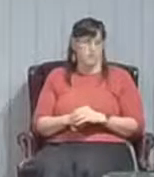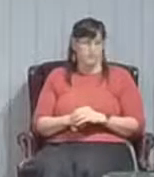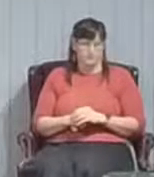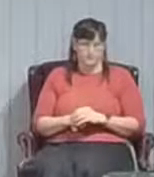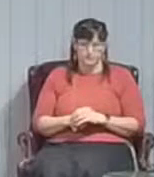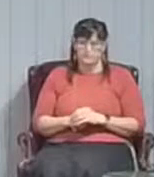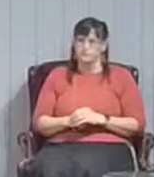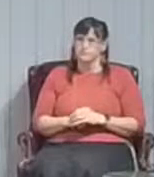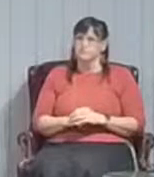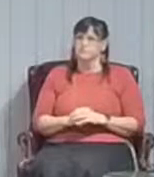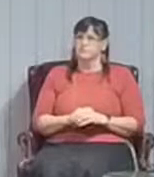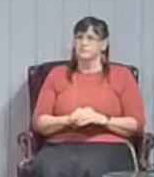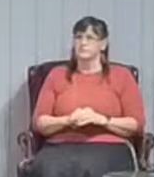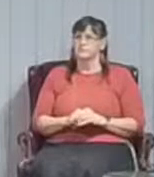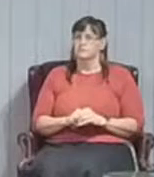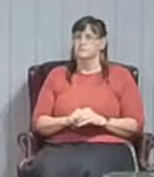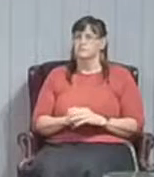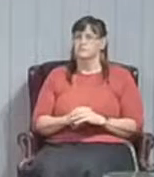evening.